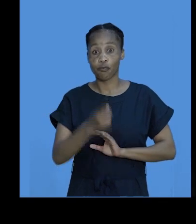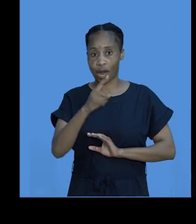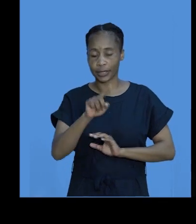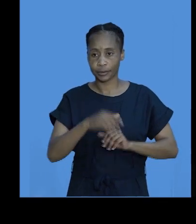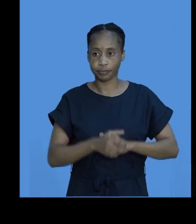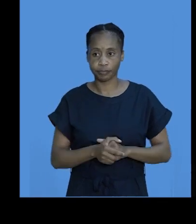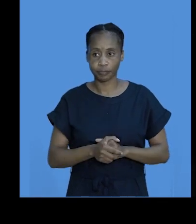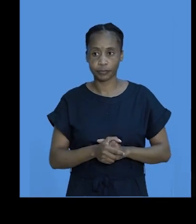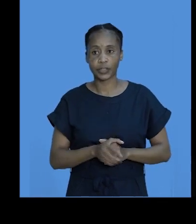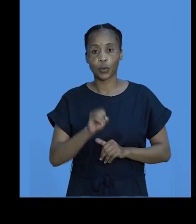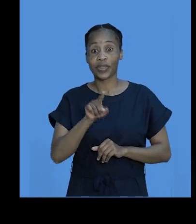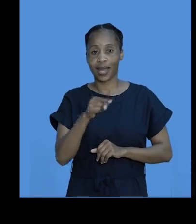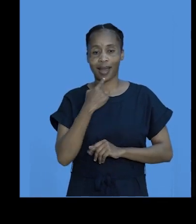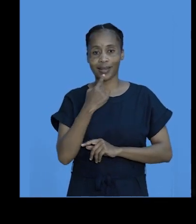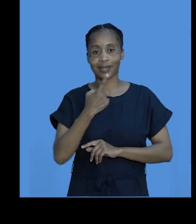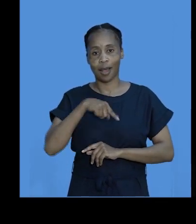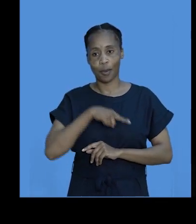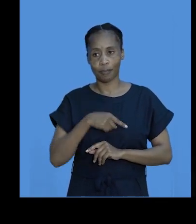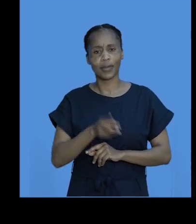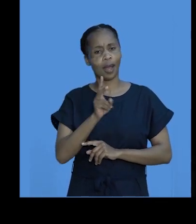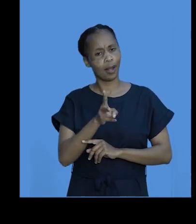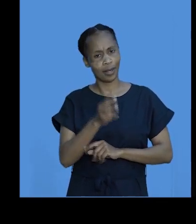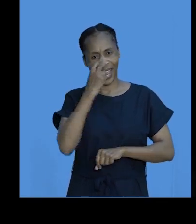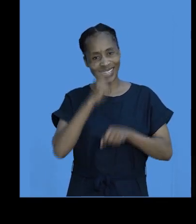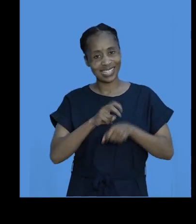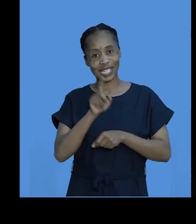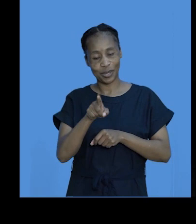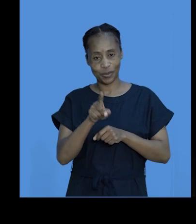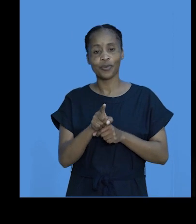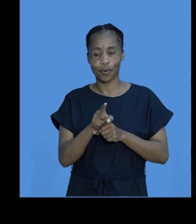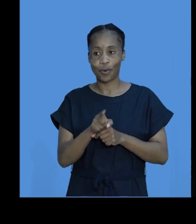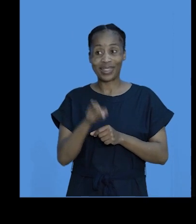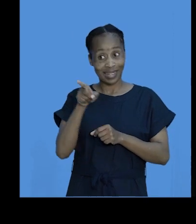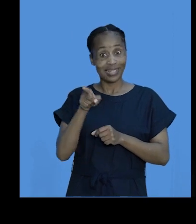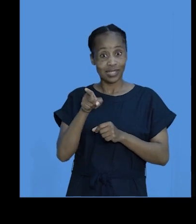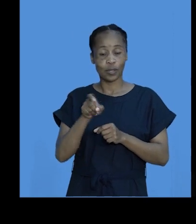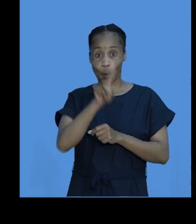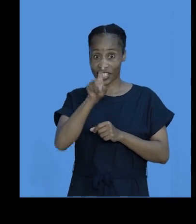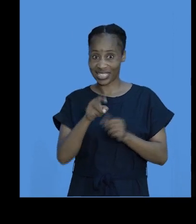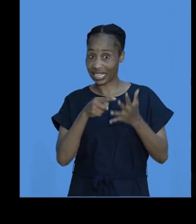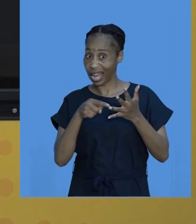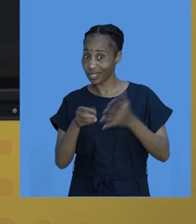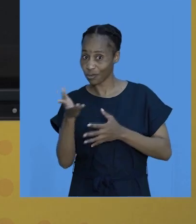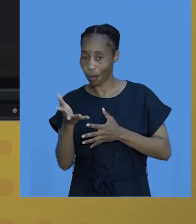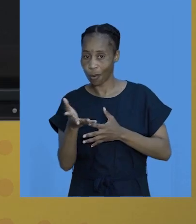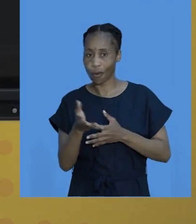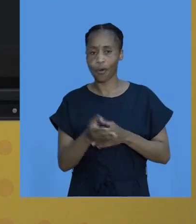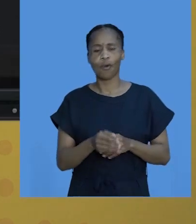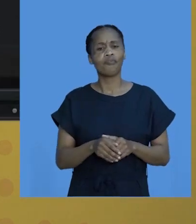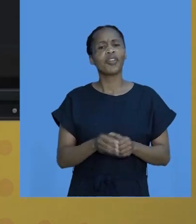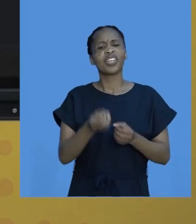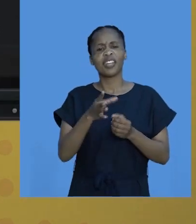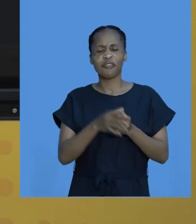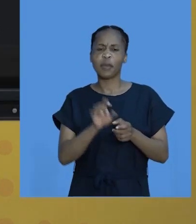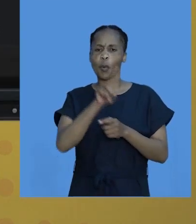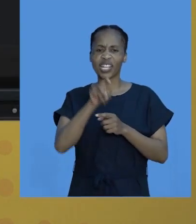Marketable permits there. Right. So that is our answer there. Again, I need you to remember with this type of a question again, if you are